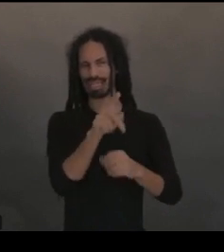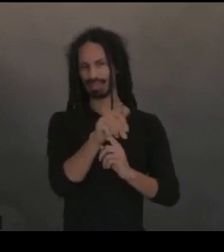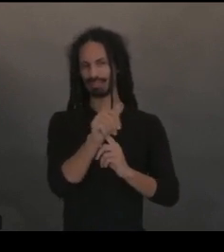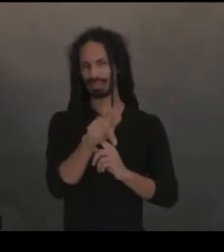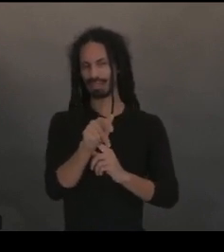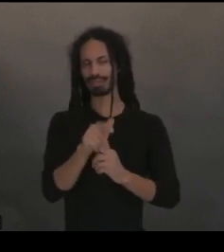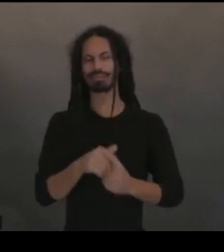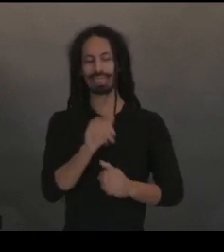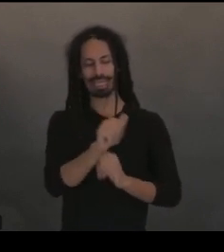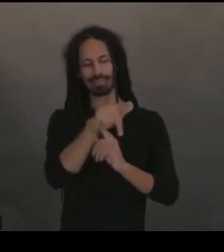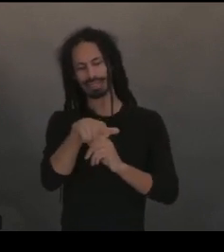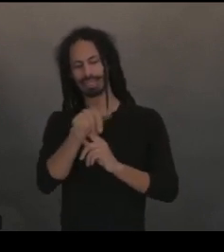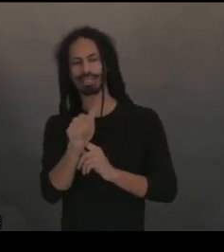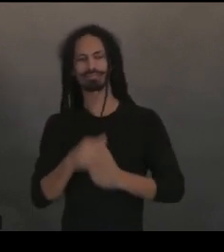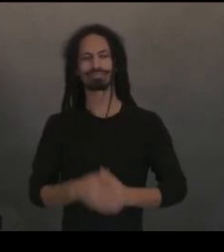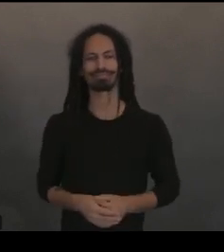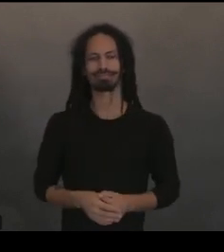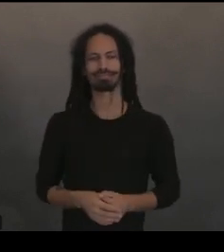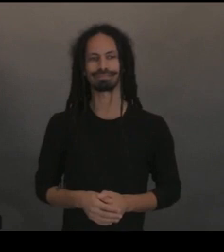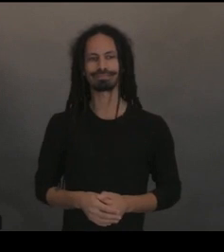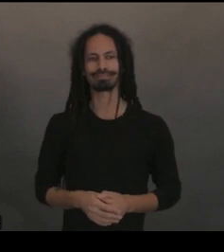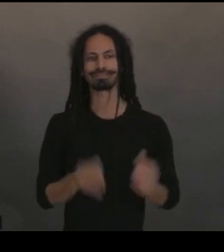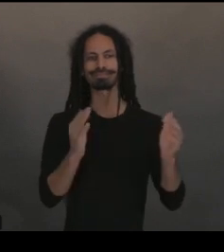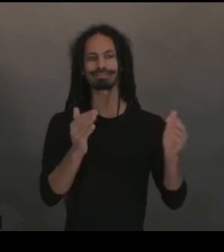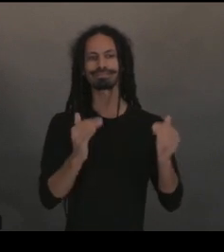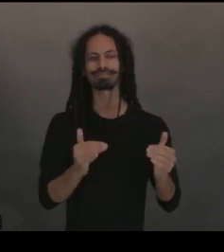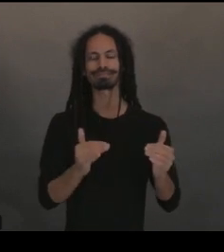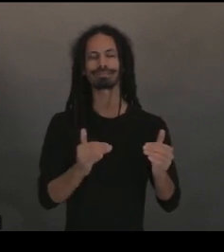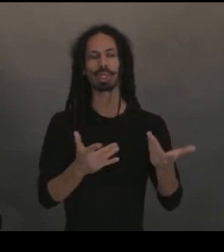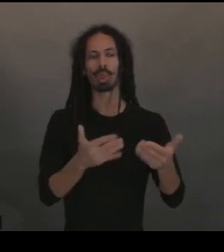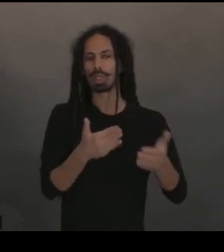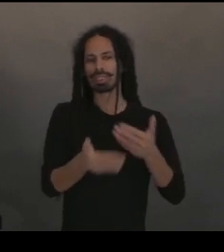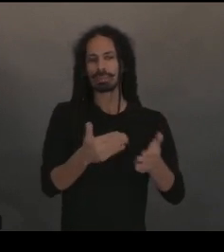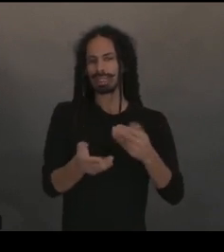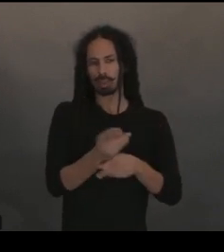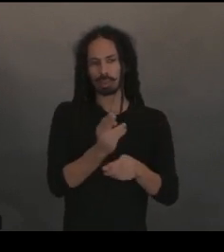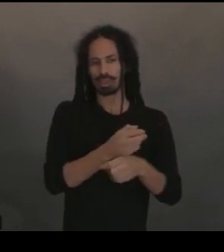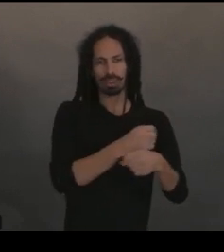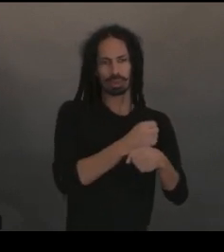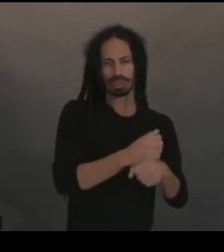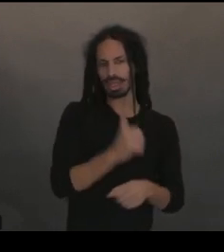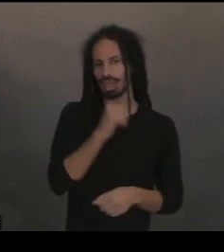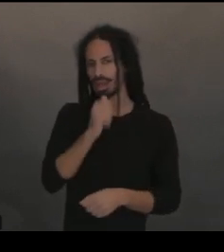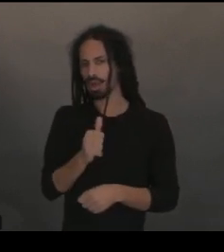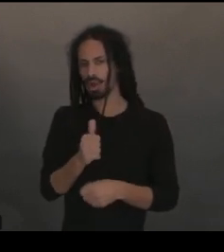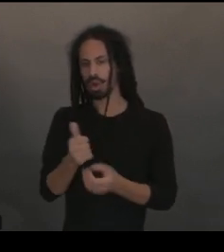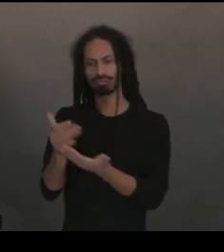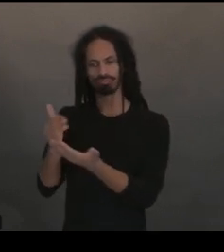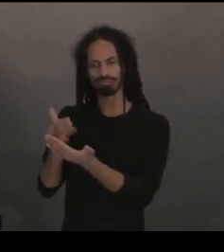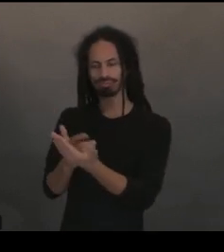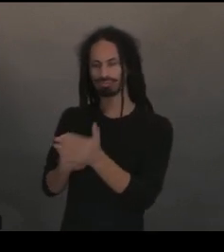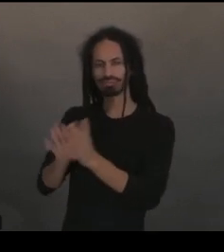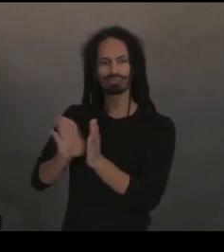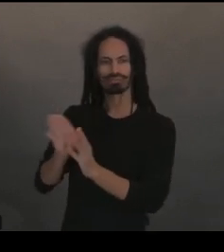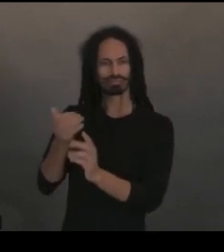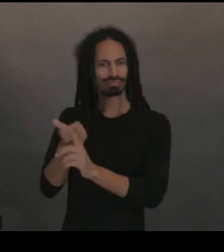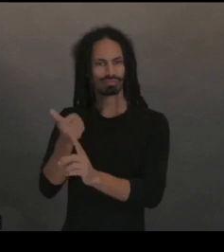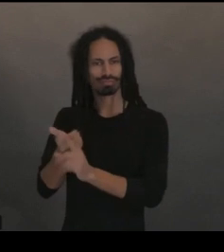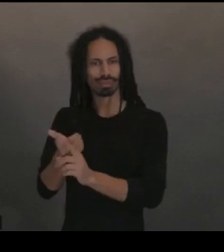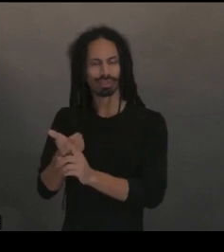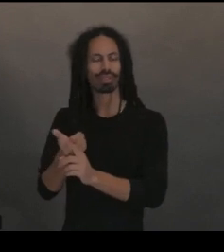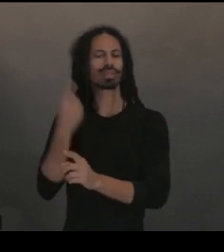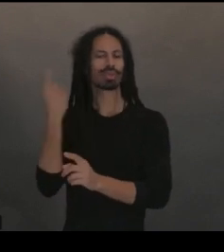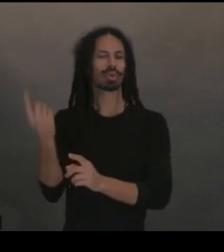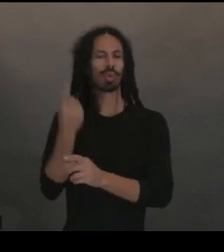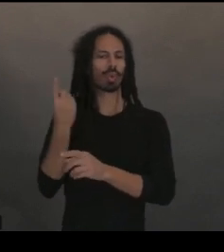Regardless of whether you're using a citation generator or not, it is still your responsibility to double check your work and ensure that